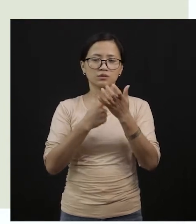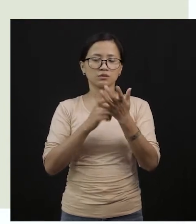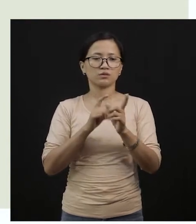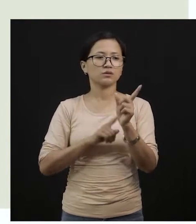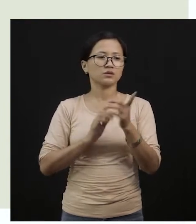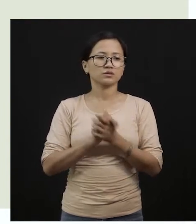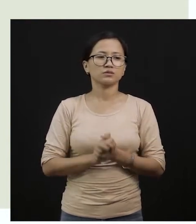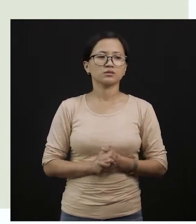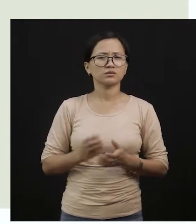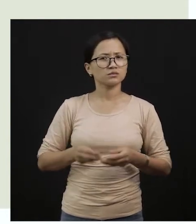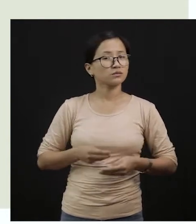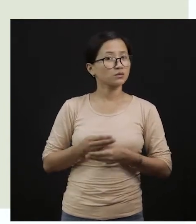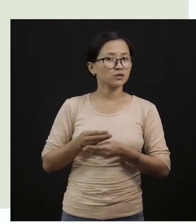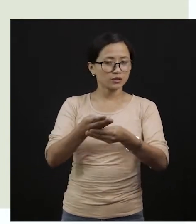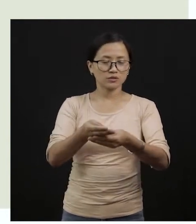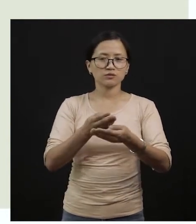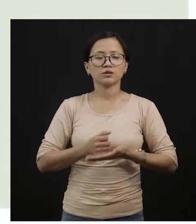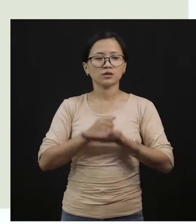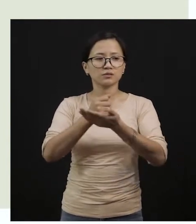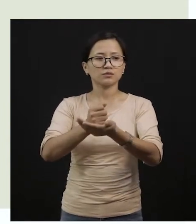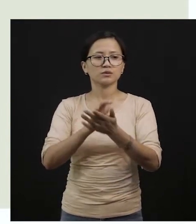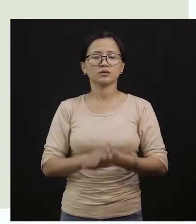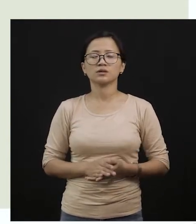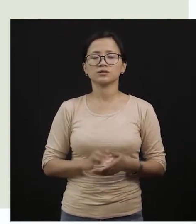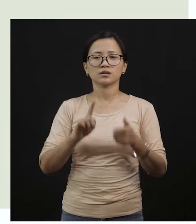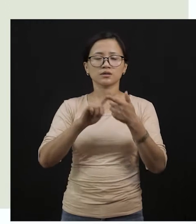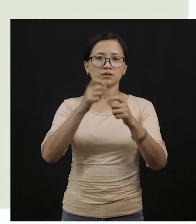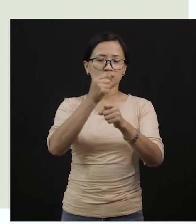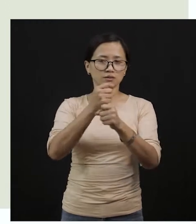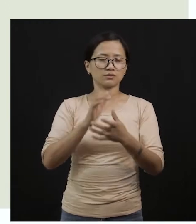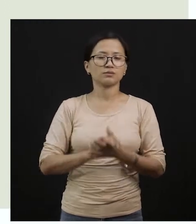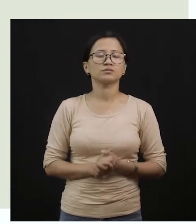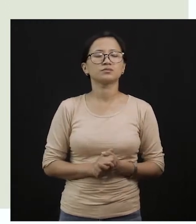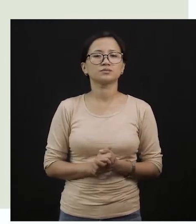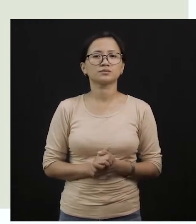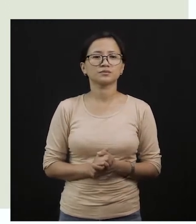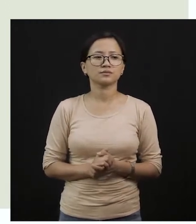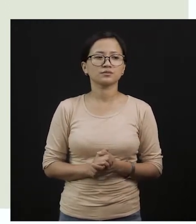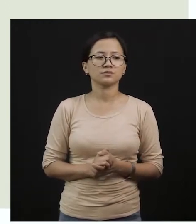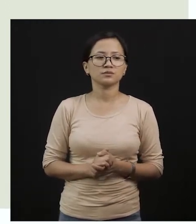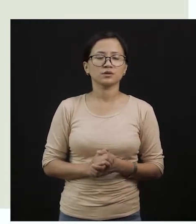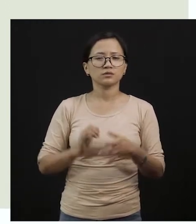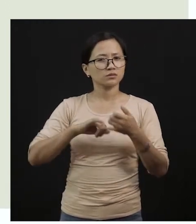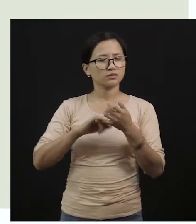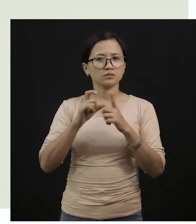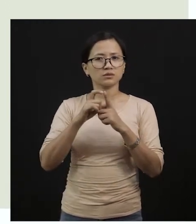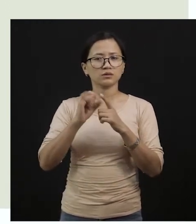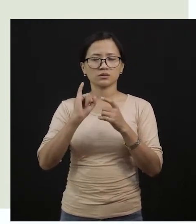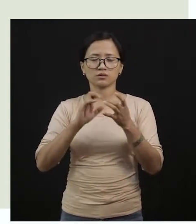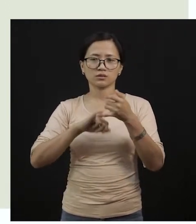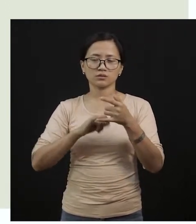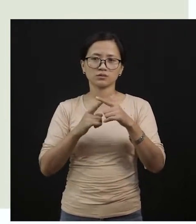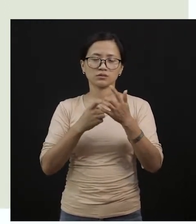as an example. Repeat, exemplary, serving as an example. Distress,